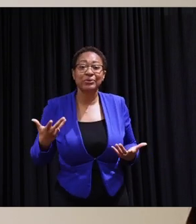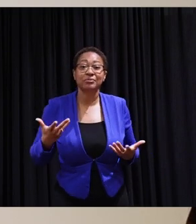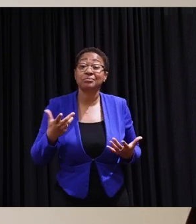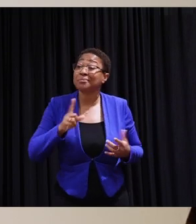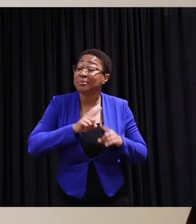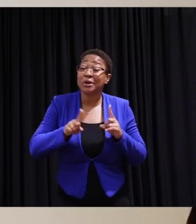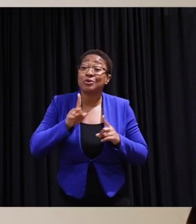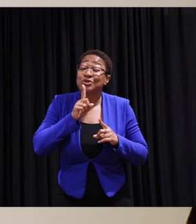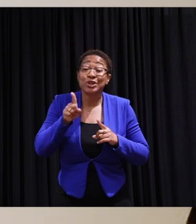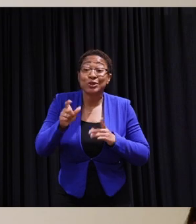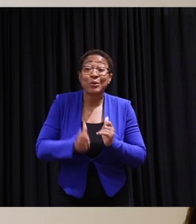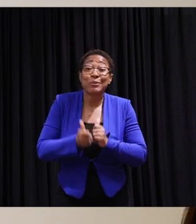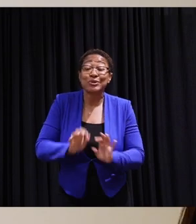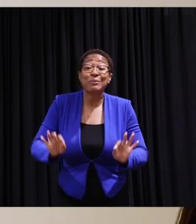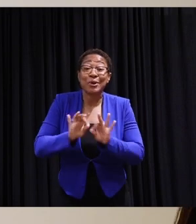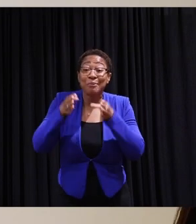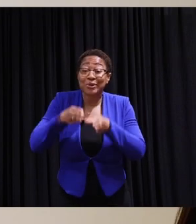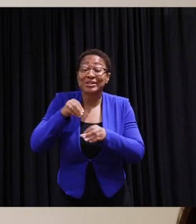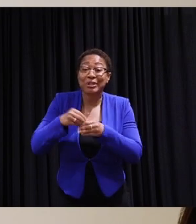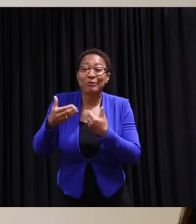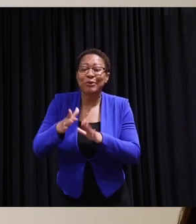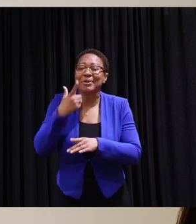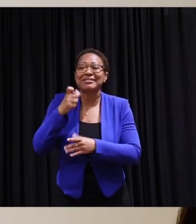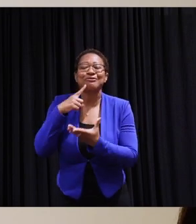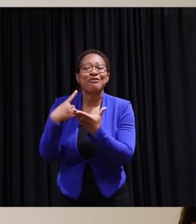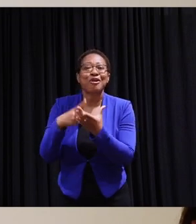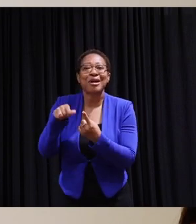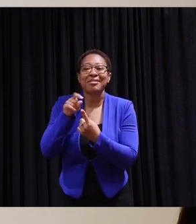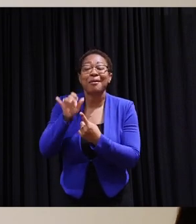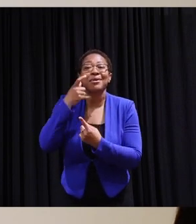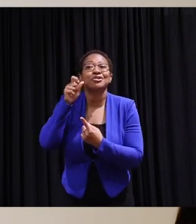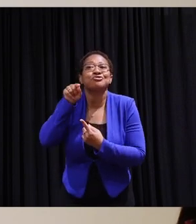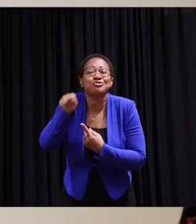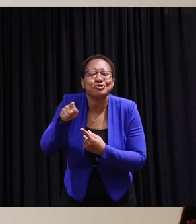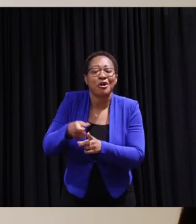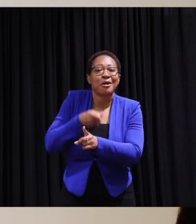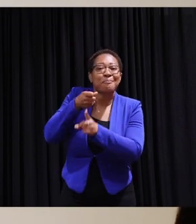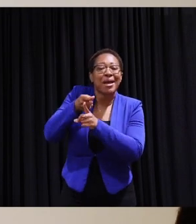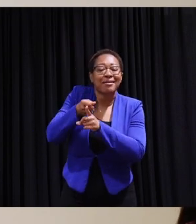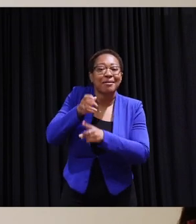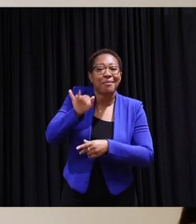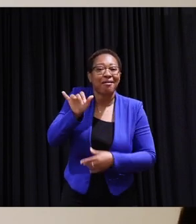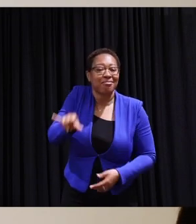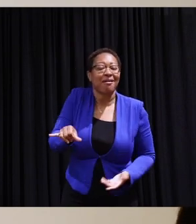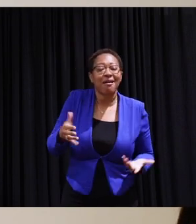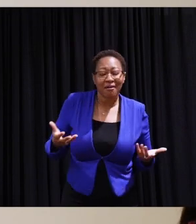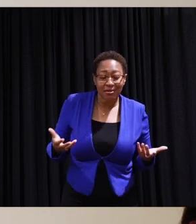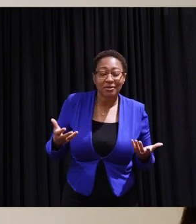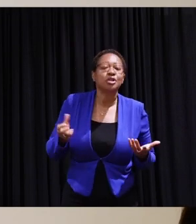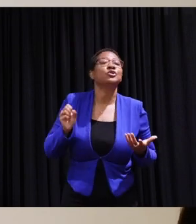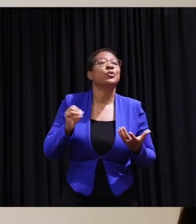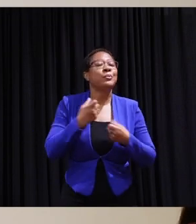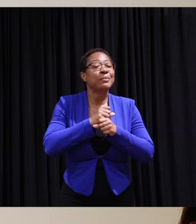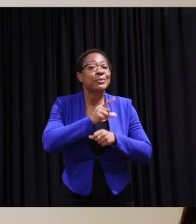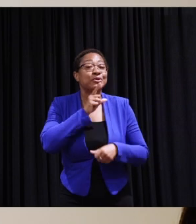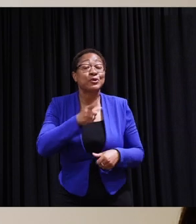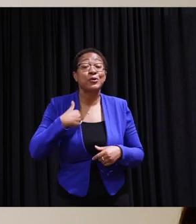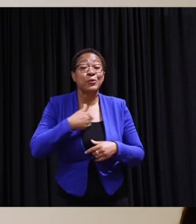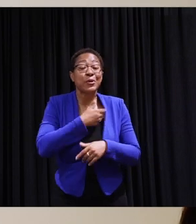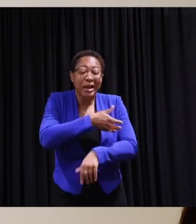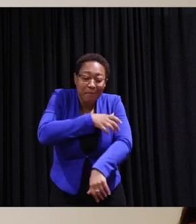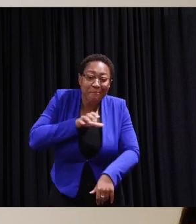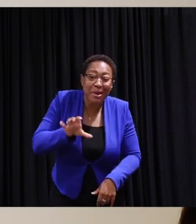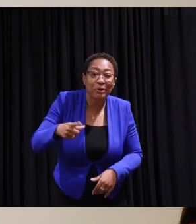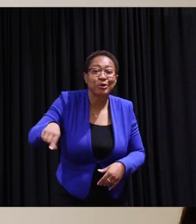really are the most important person in the room, right? Because these policies impact those of us that are in the community. So we want to make sure that we're